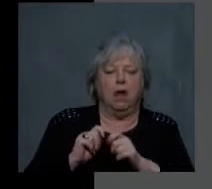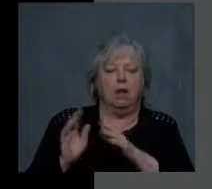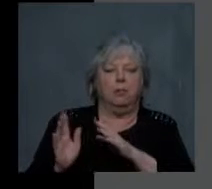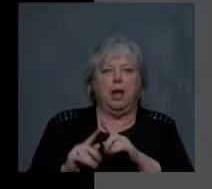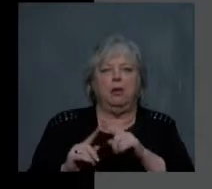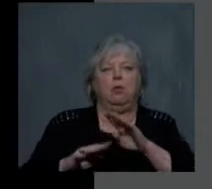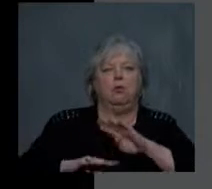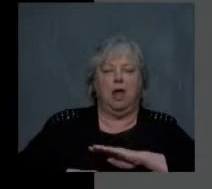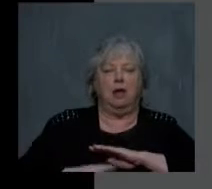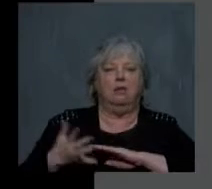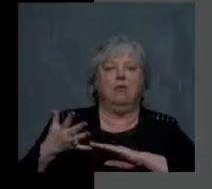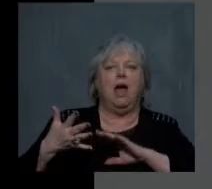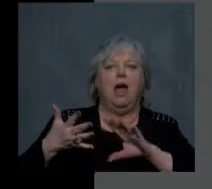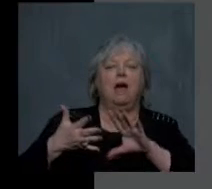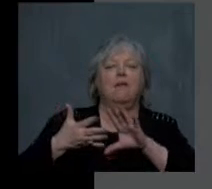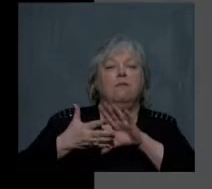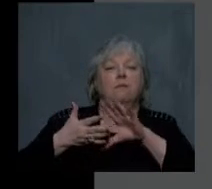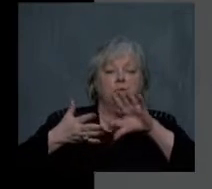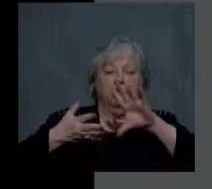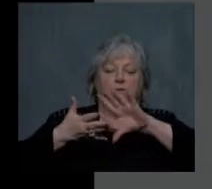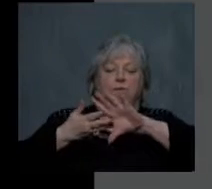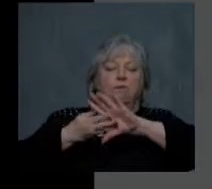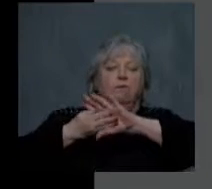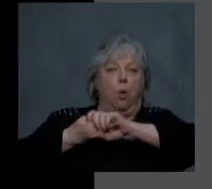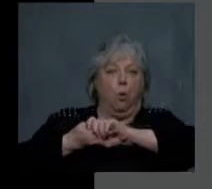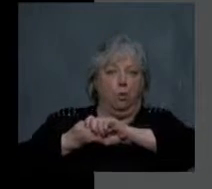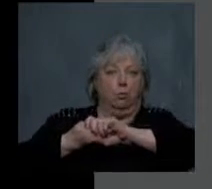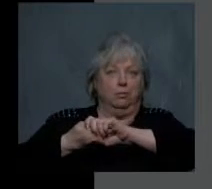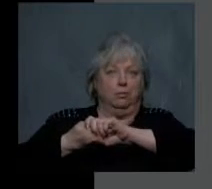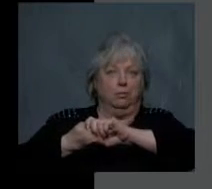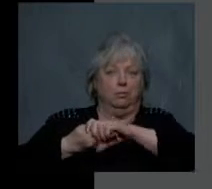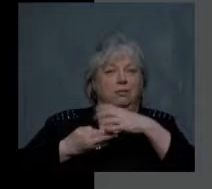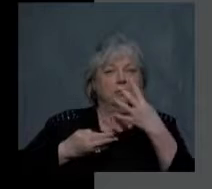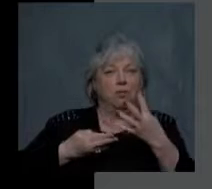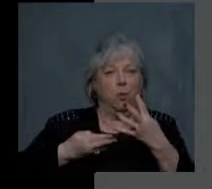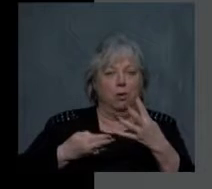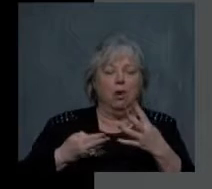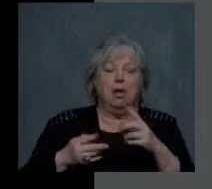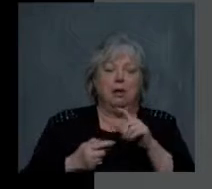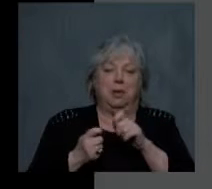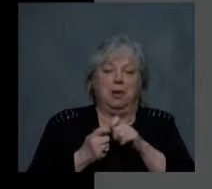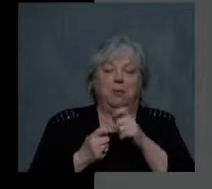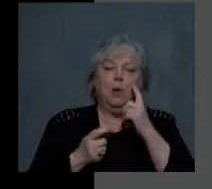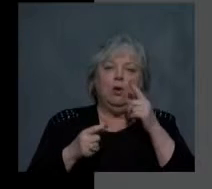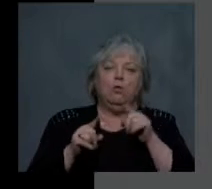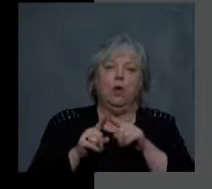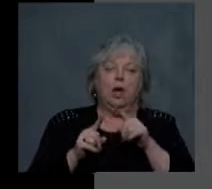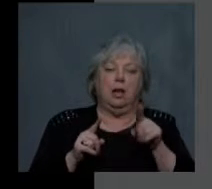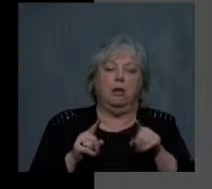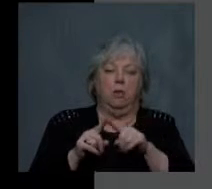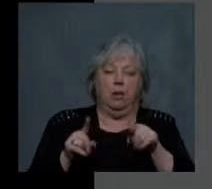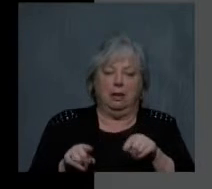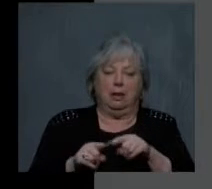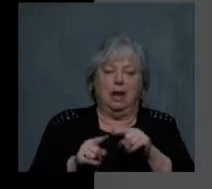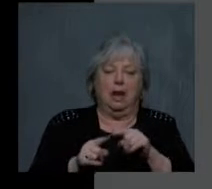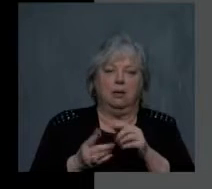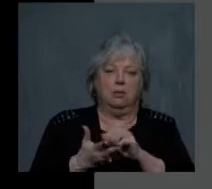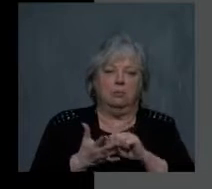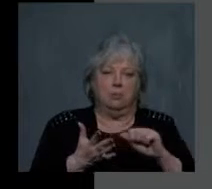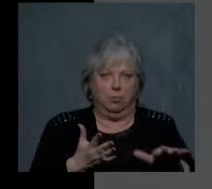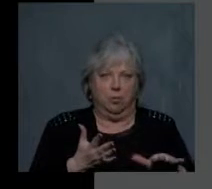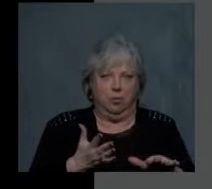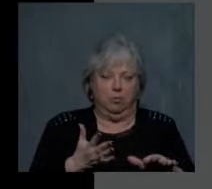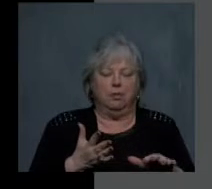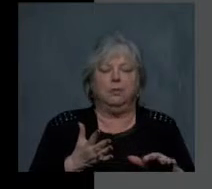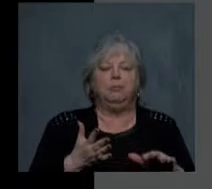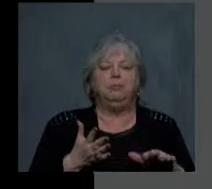satisfy 4 of those 5 objections. Specifically, we did agree to remove the sign. If I'm point of difference,